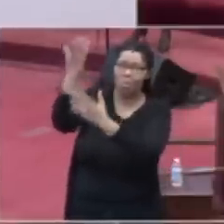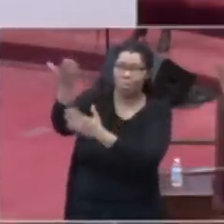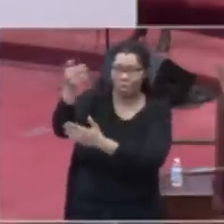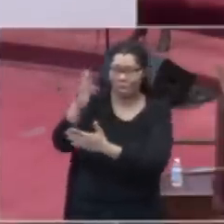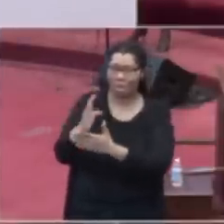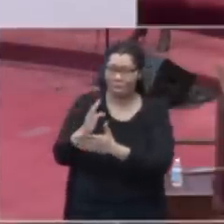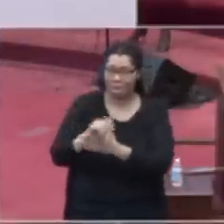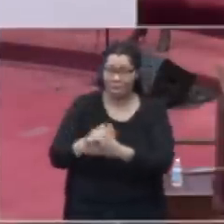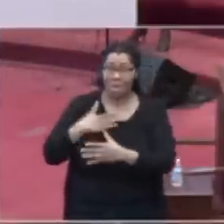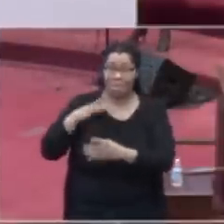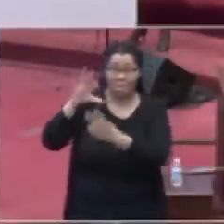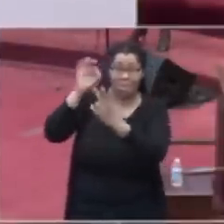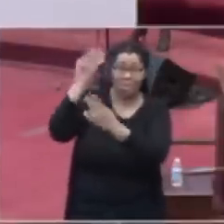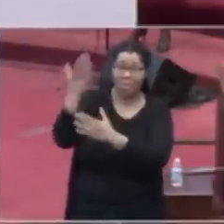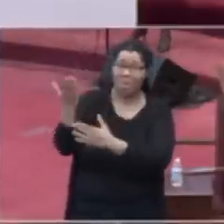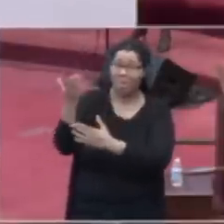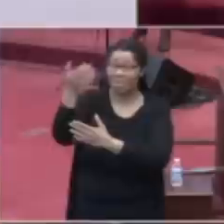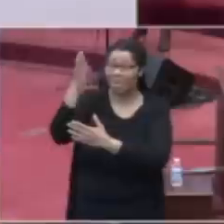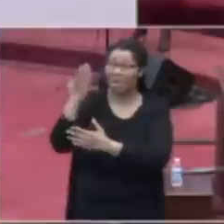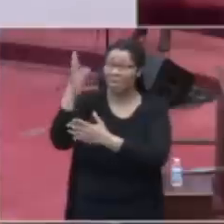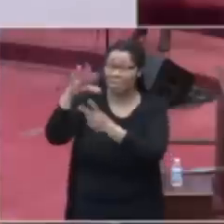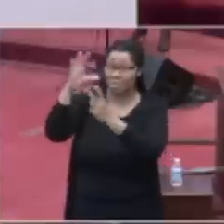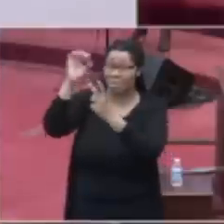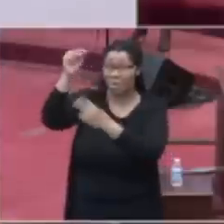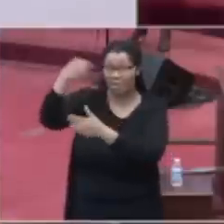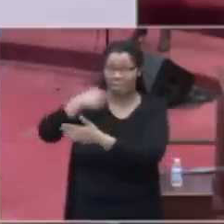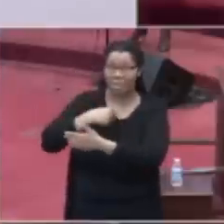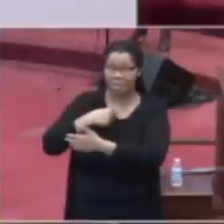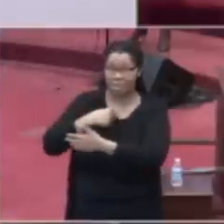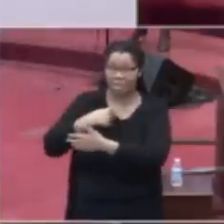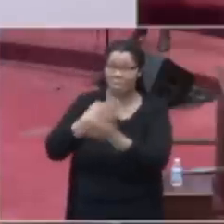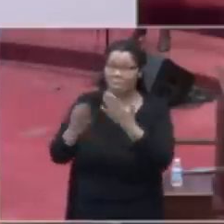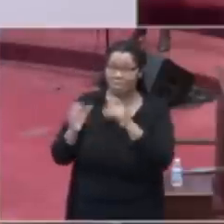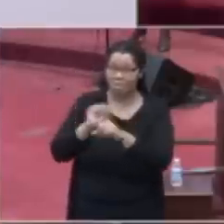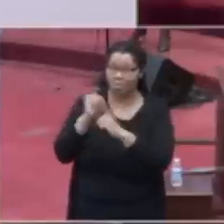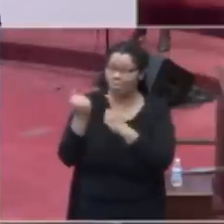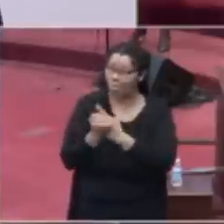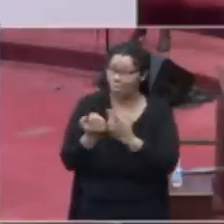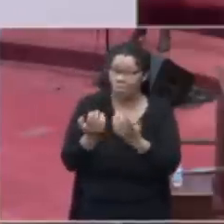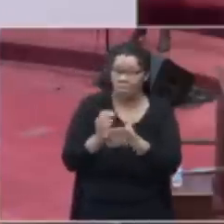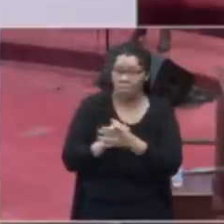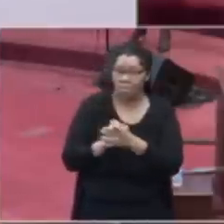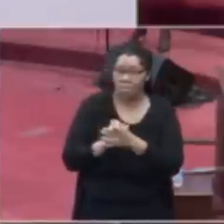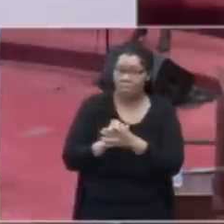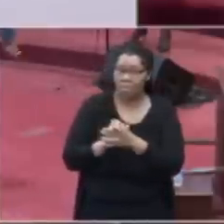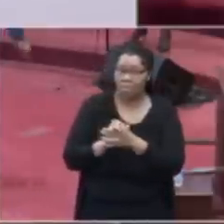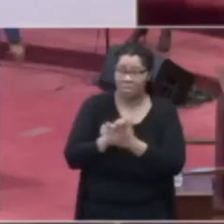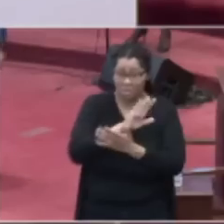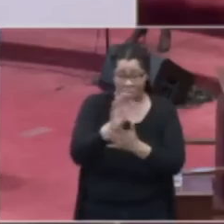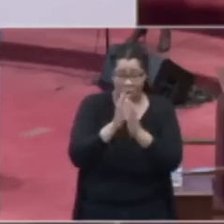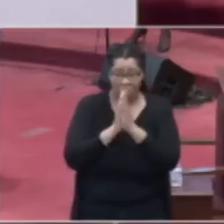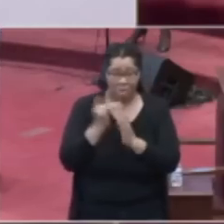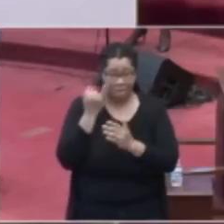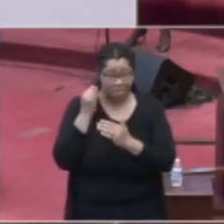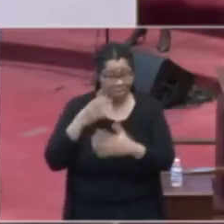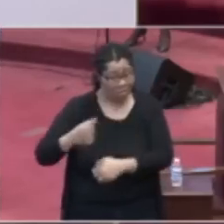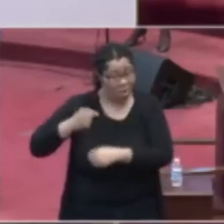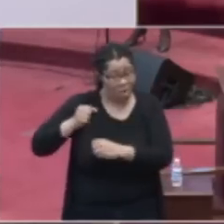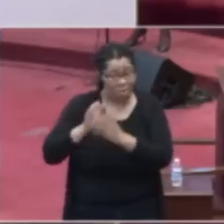And in making the choice for you, I'm gonna ask you to make the choice for this. Make that your prayer. If you have the courage